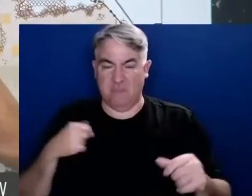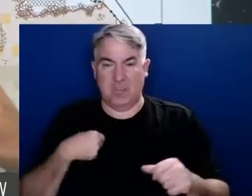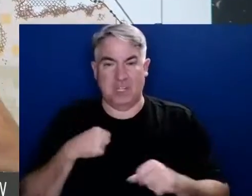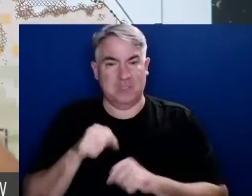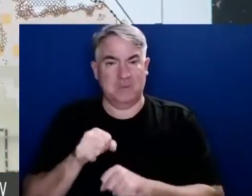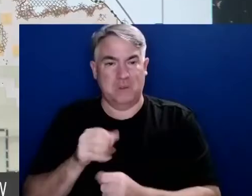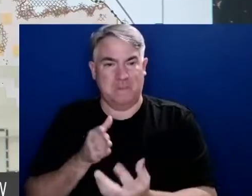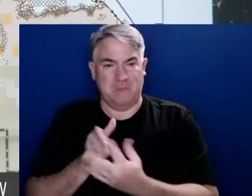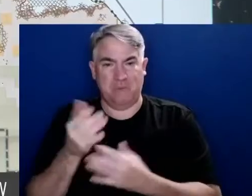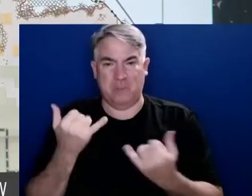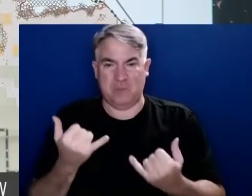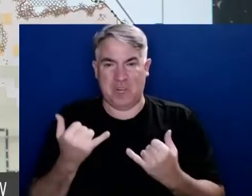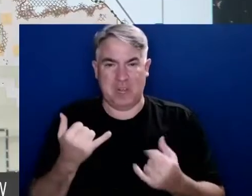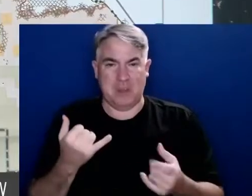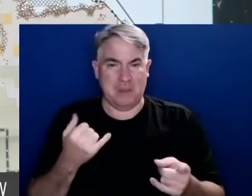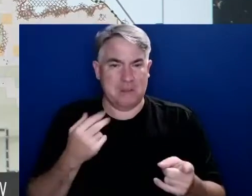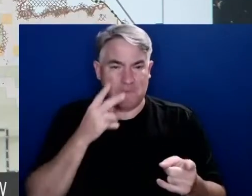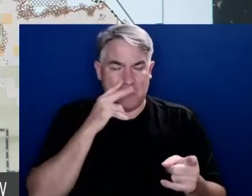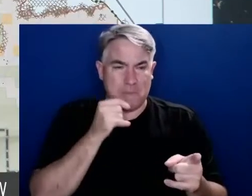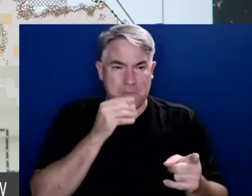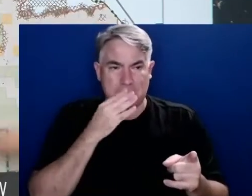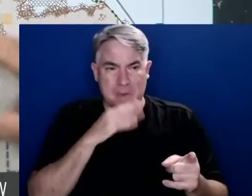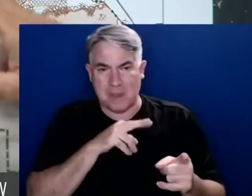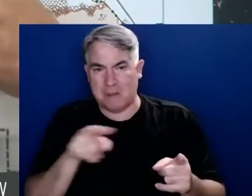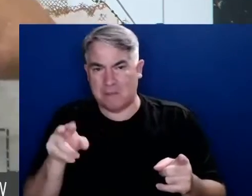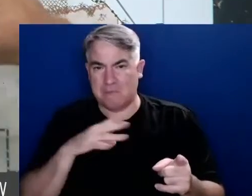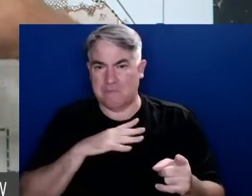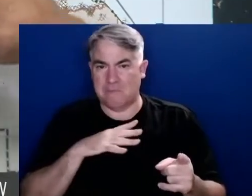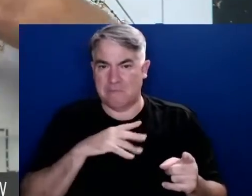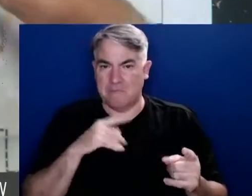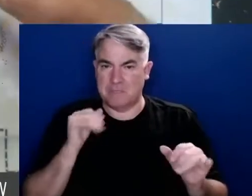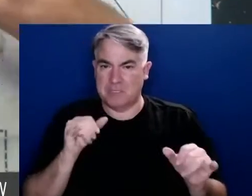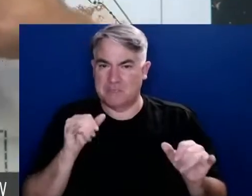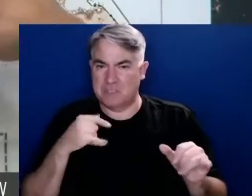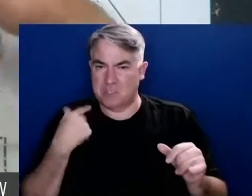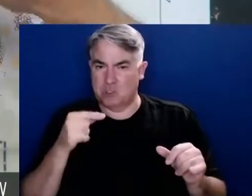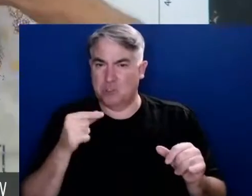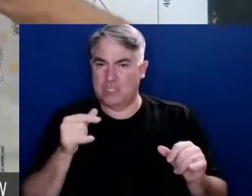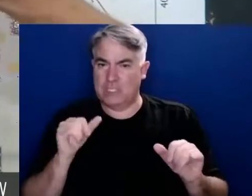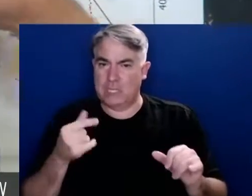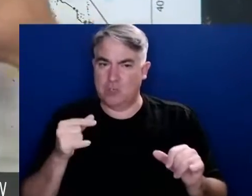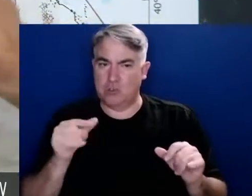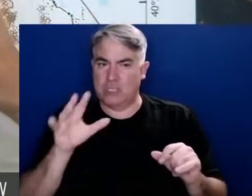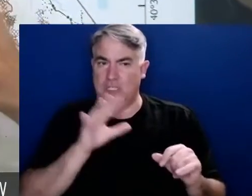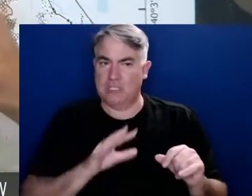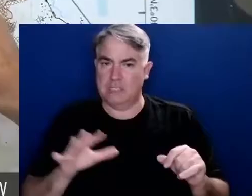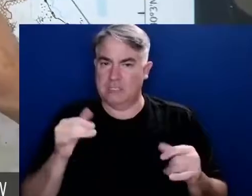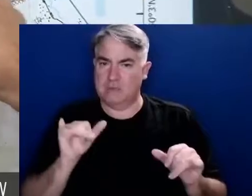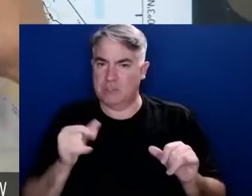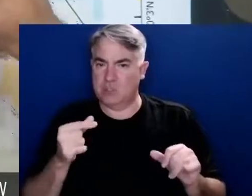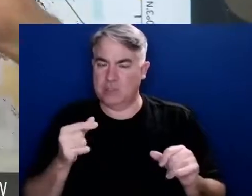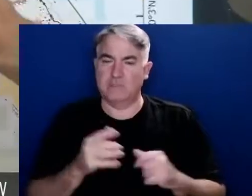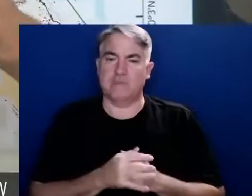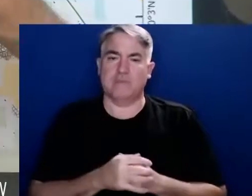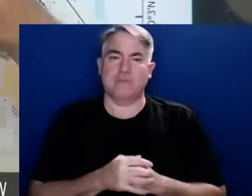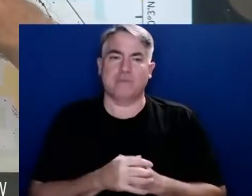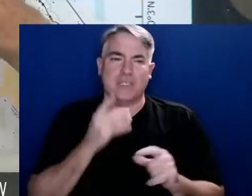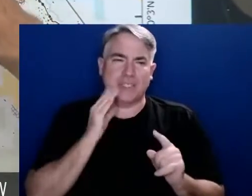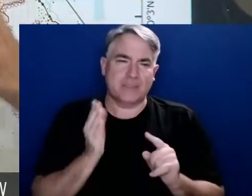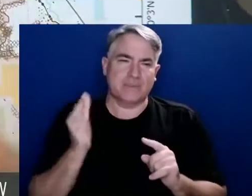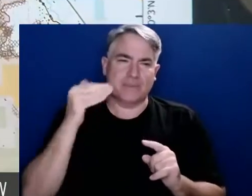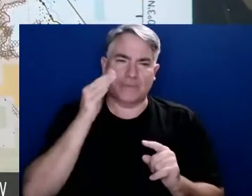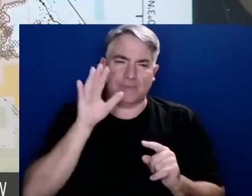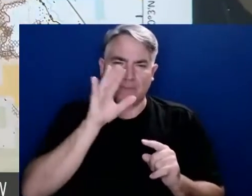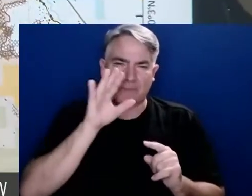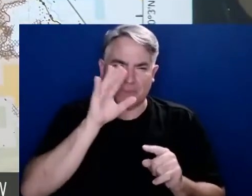expect that piece of ground to stay green. Then coming off the rim, this burned down to the highway a couple nights ago, and then another chunk